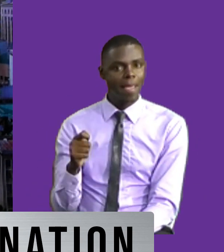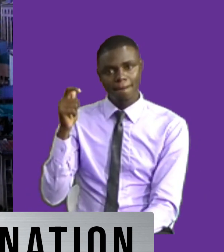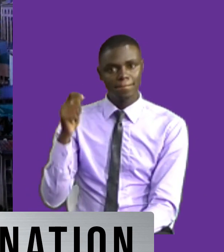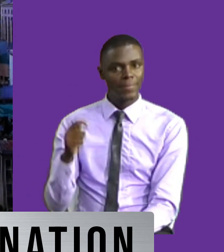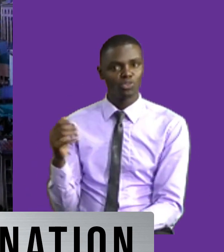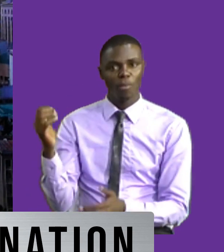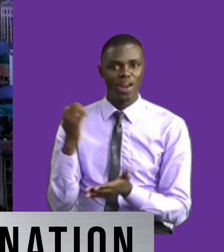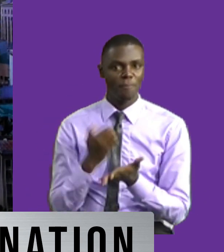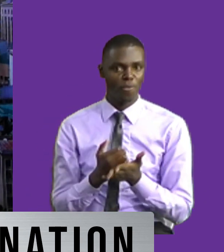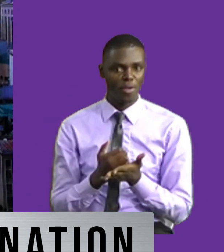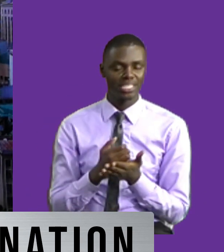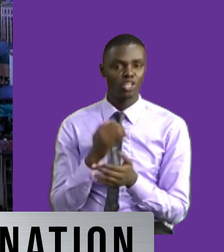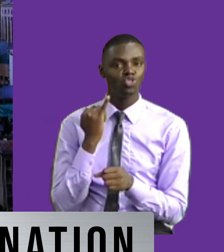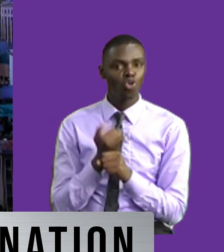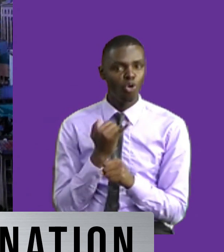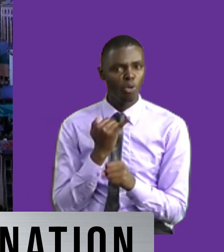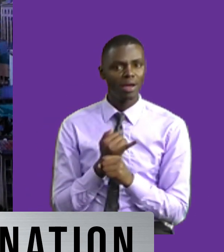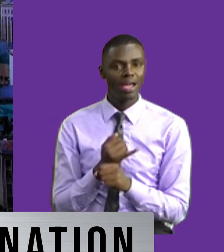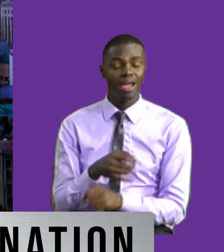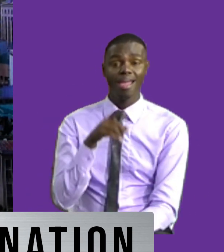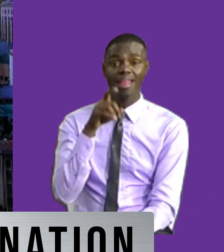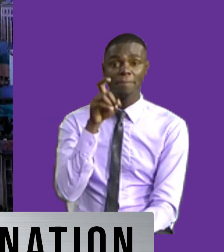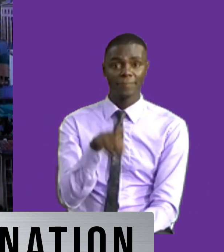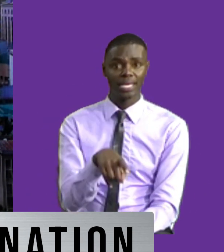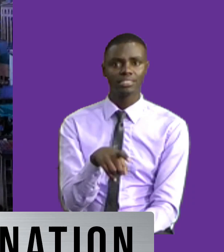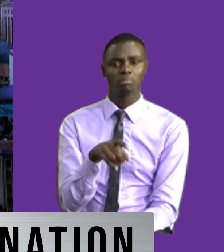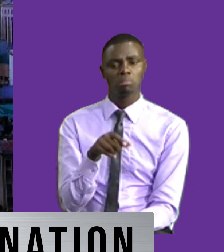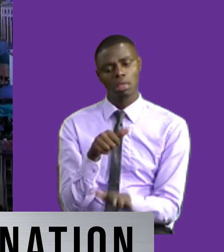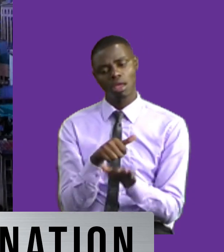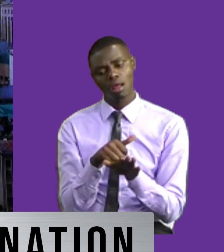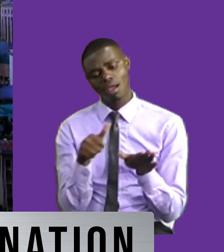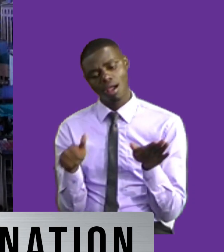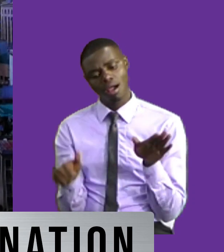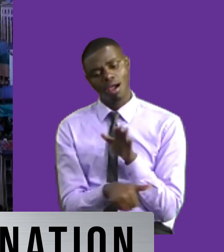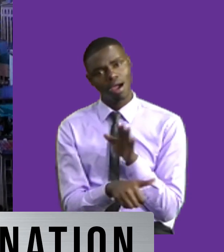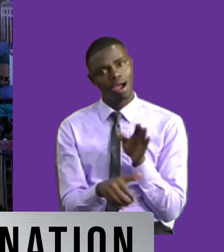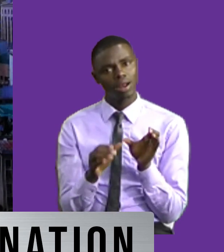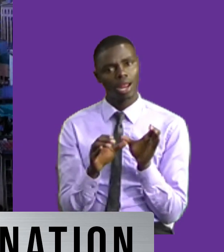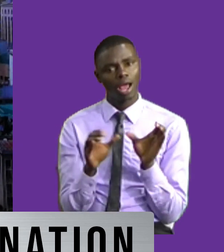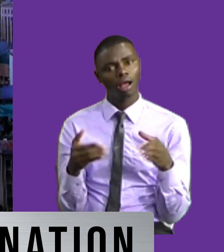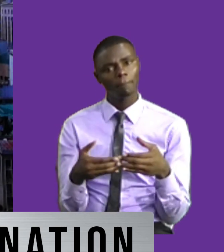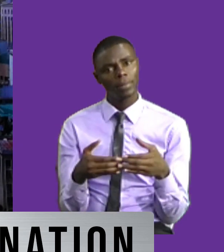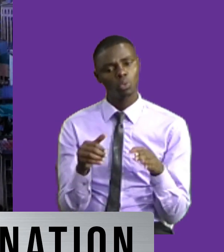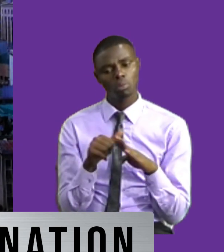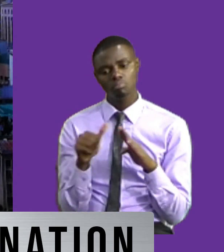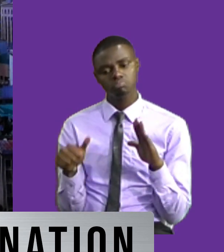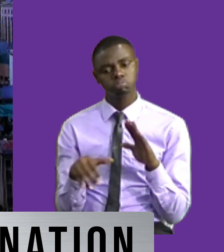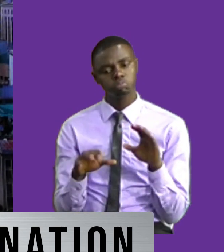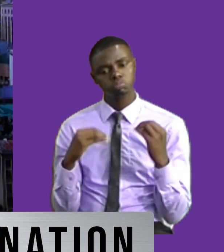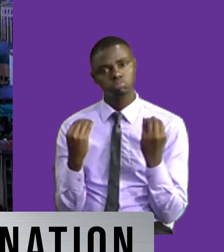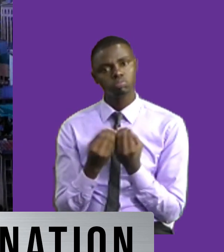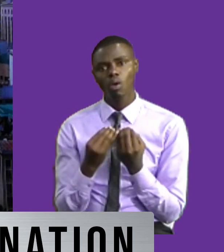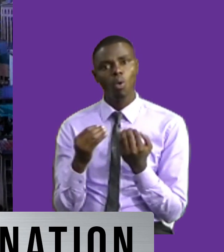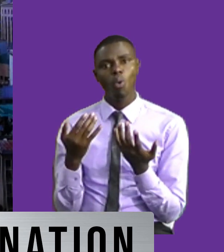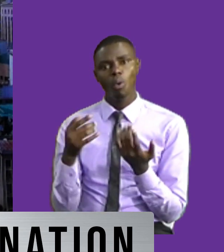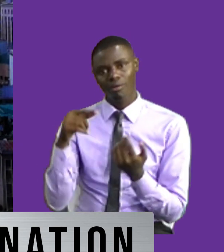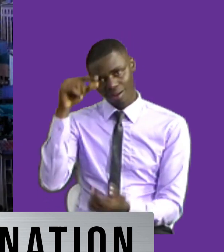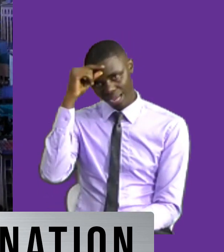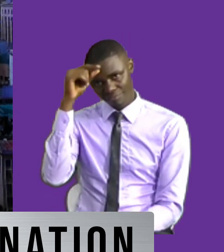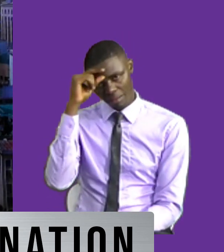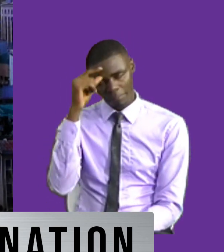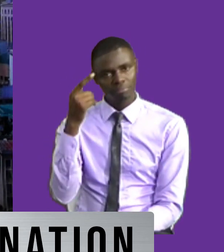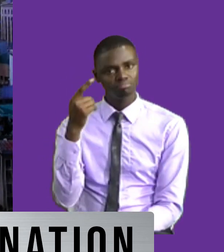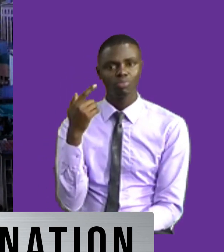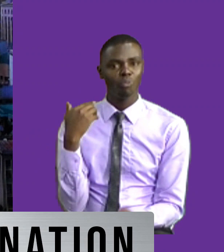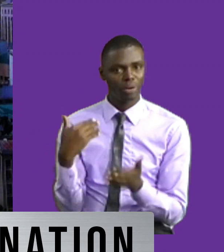job. Employment, yes, job, and you have to be under a certain company, a certain organization, under government's